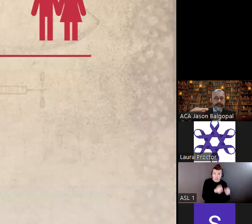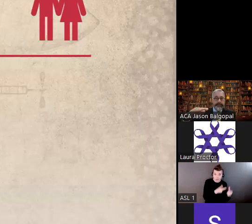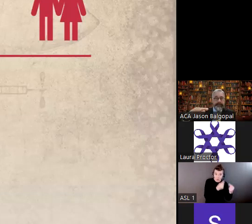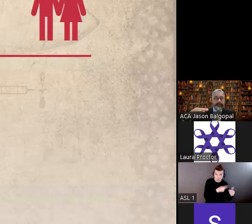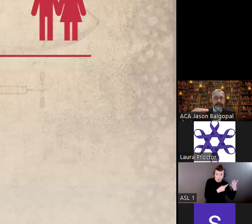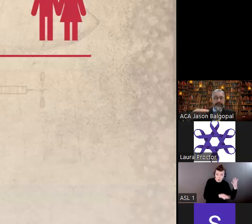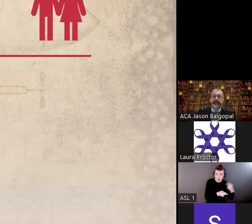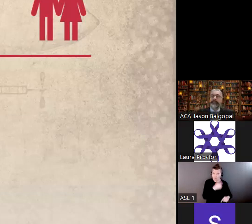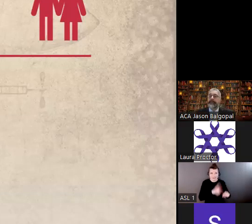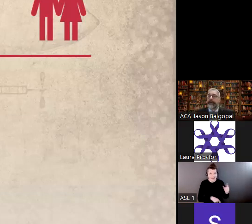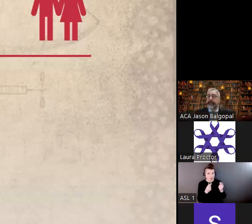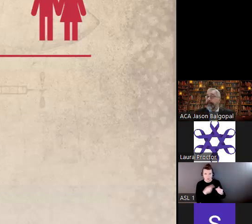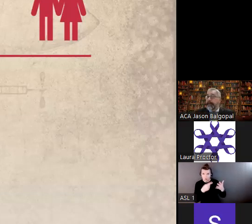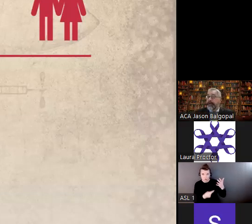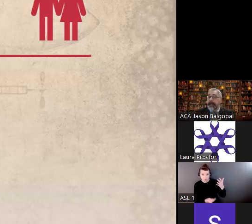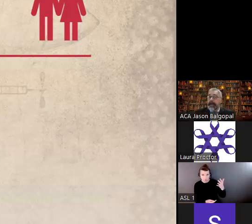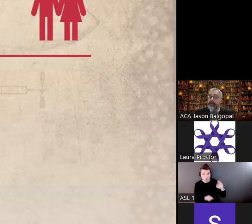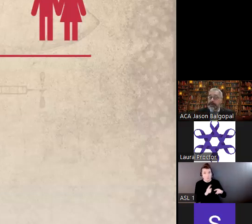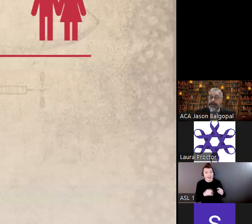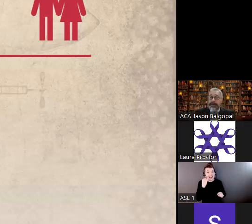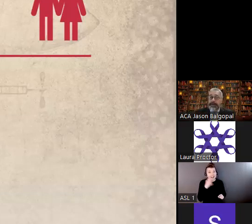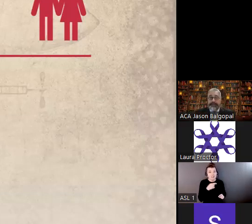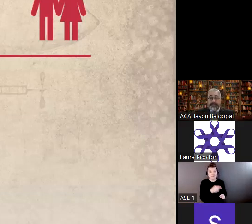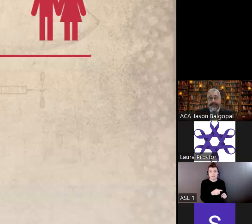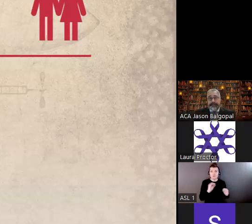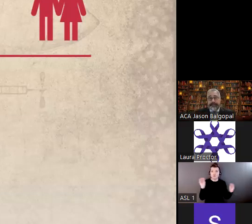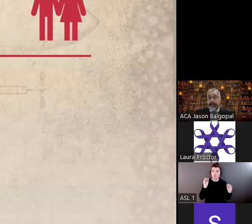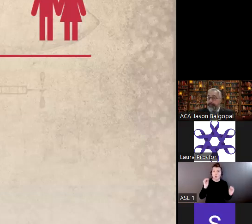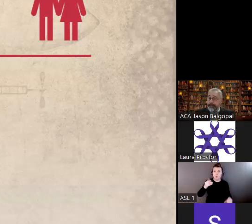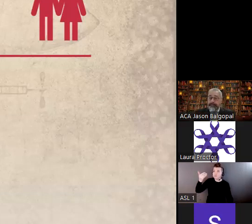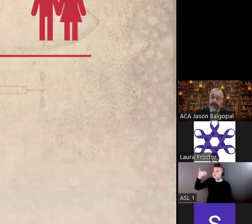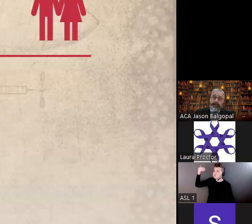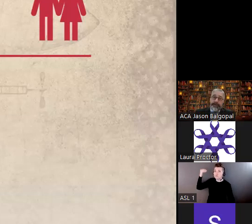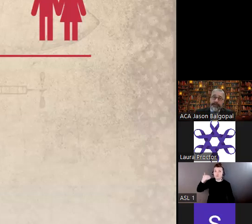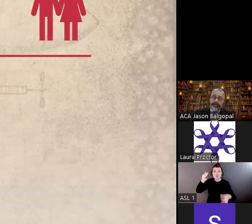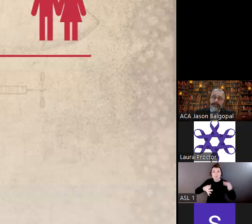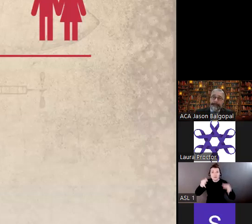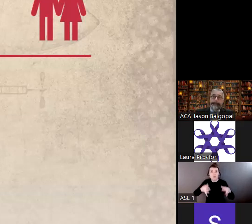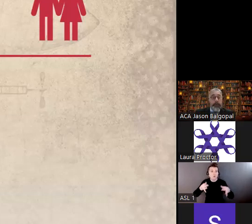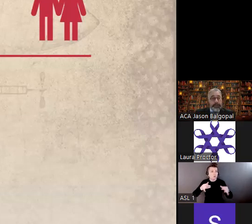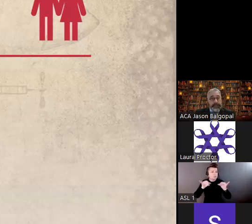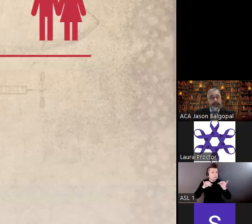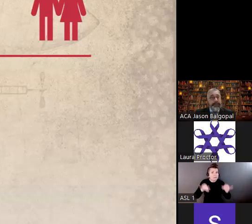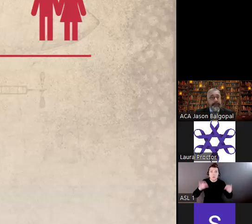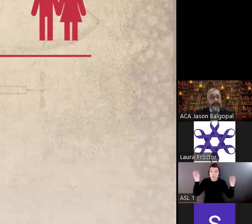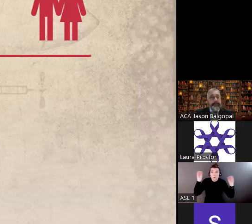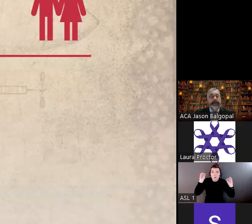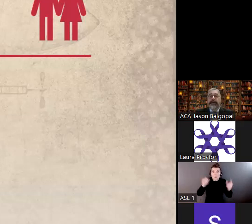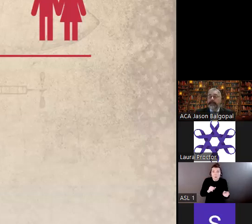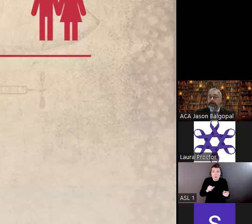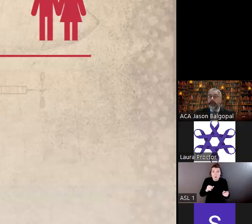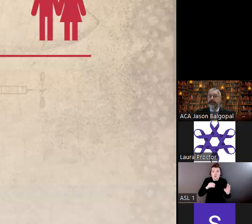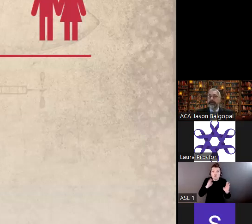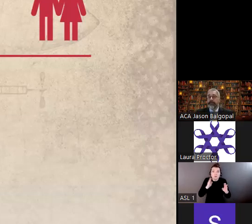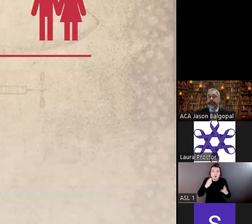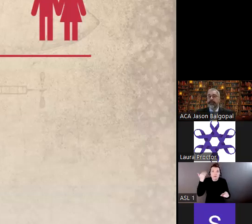ladder, they may not have a surety in place for them. That may not be required, which again will mean there